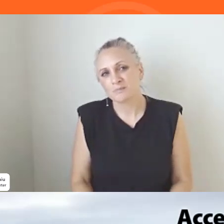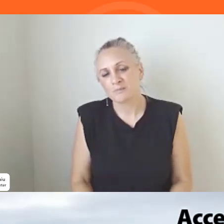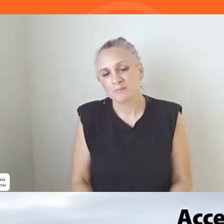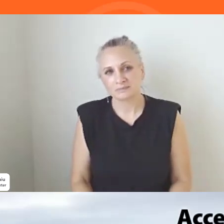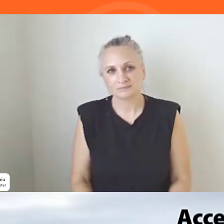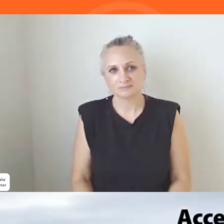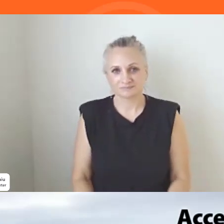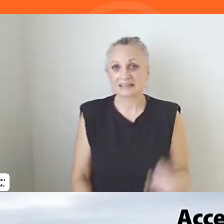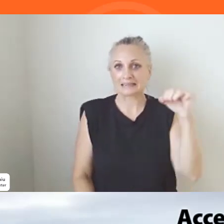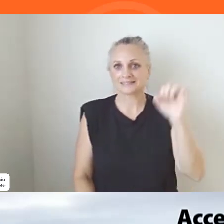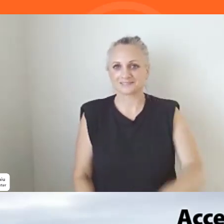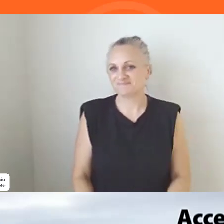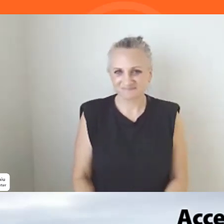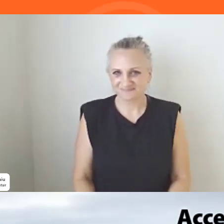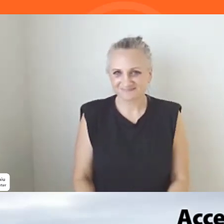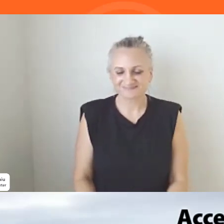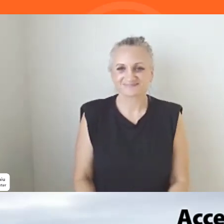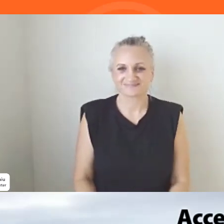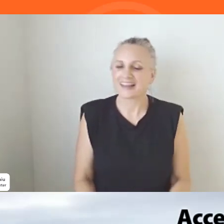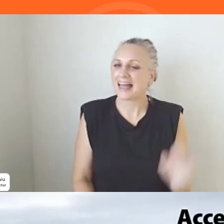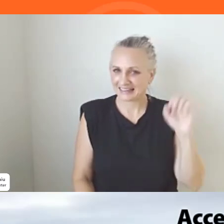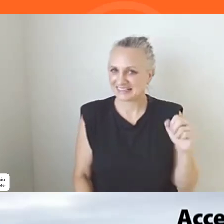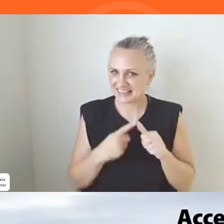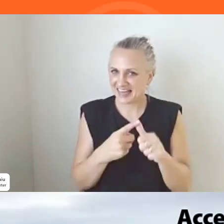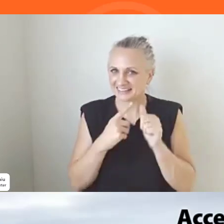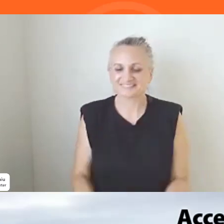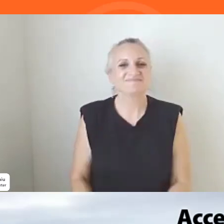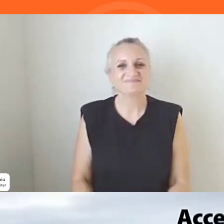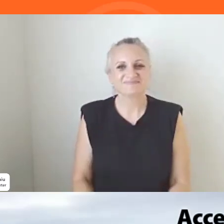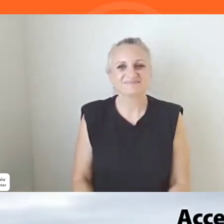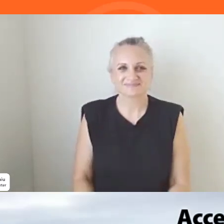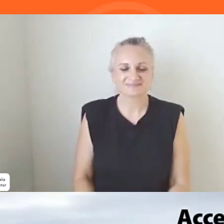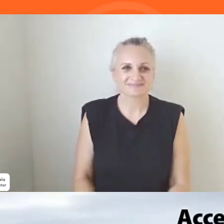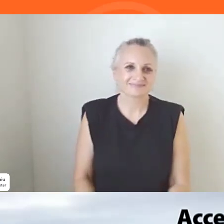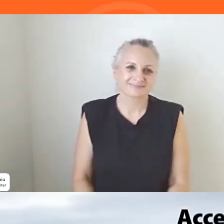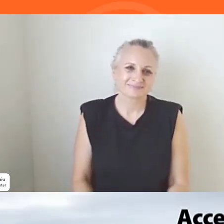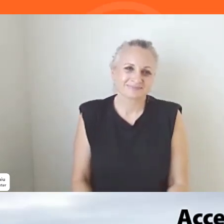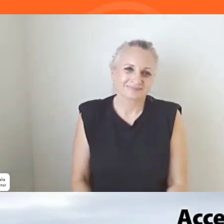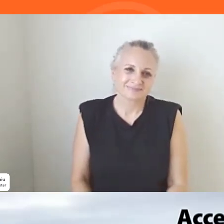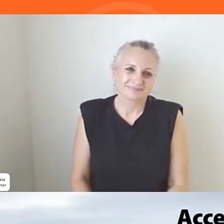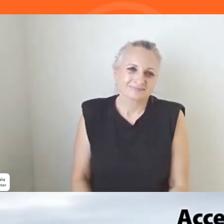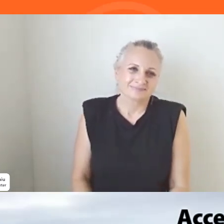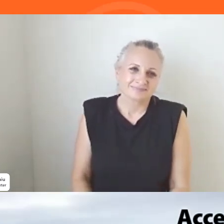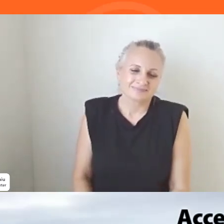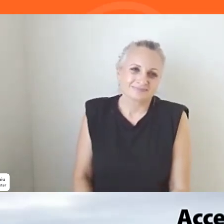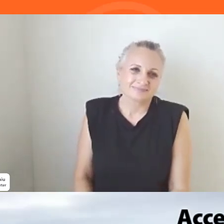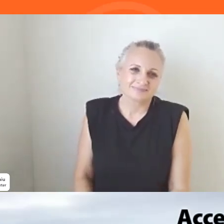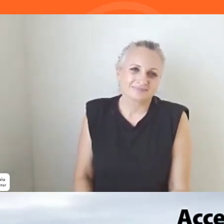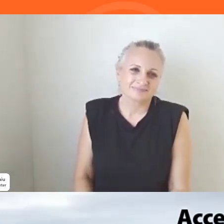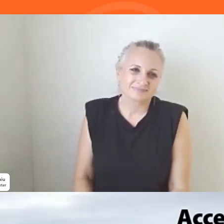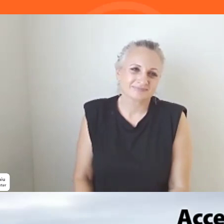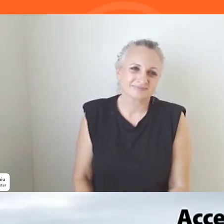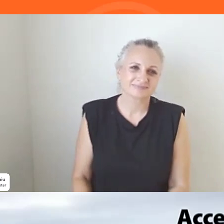Yes, is the answer to that question. Absolutely. And I think a lot of